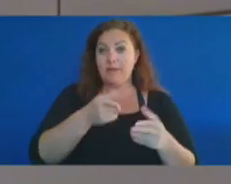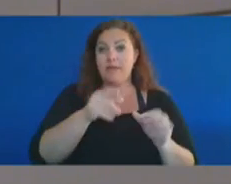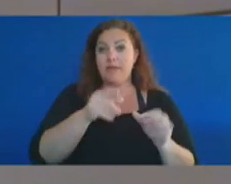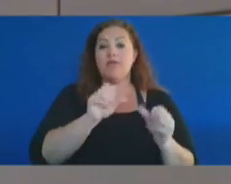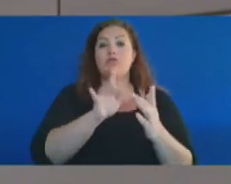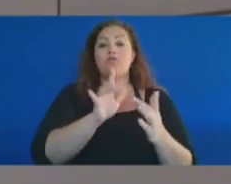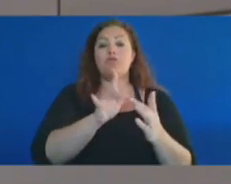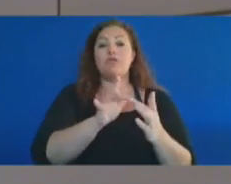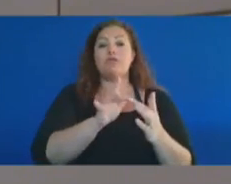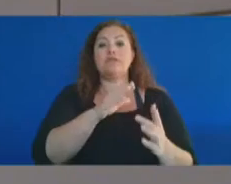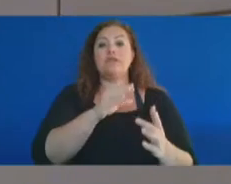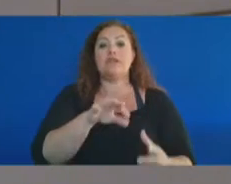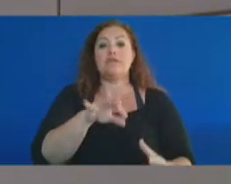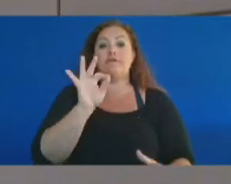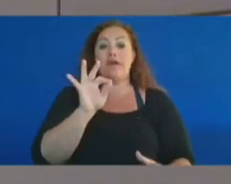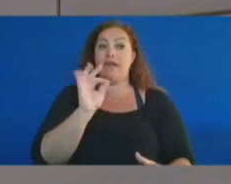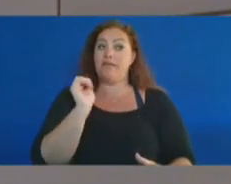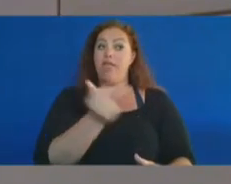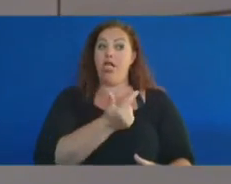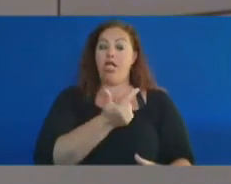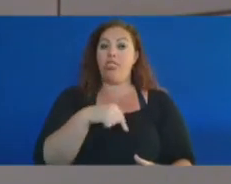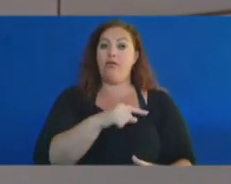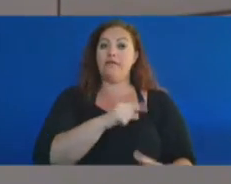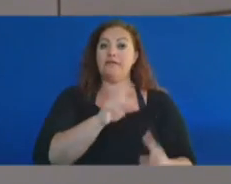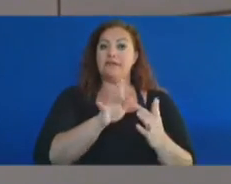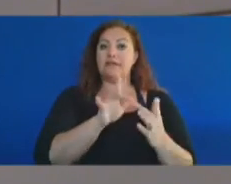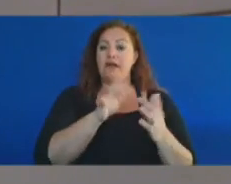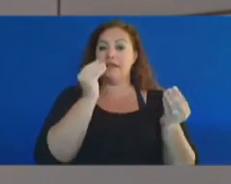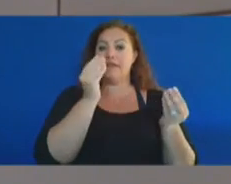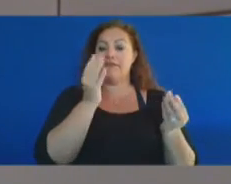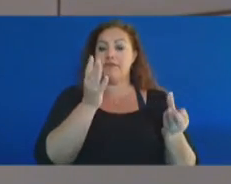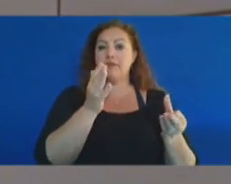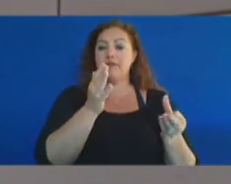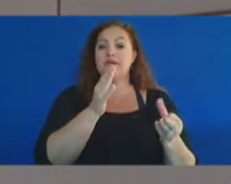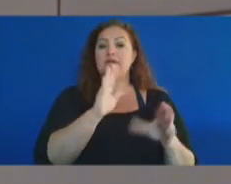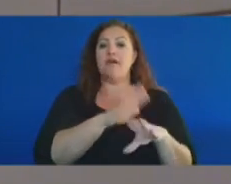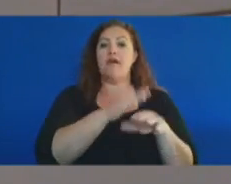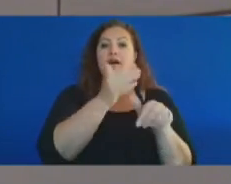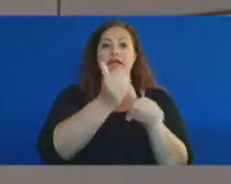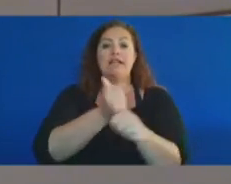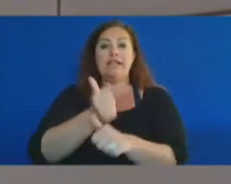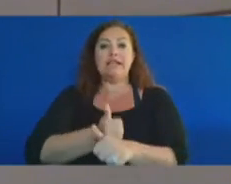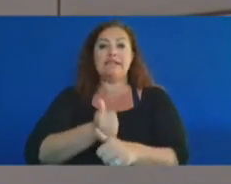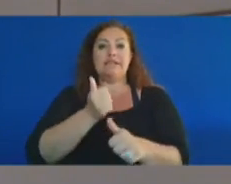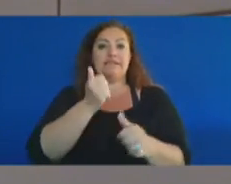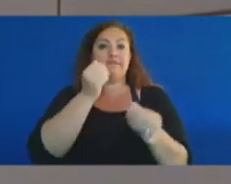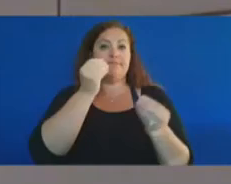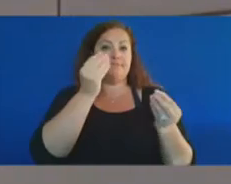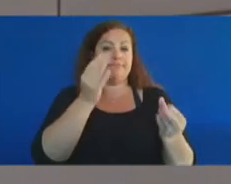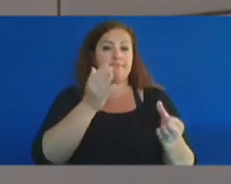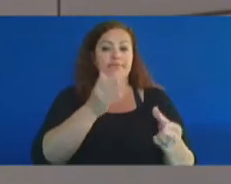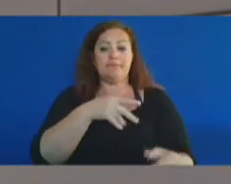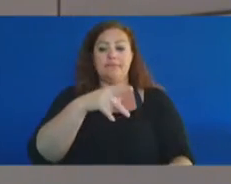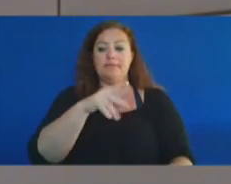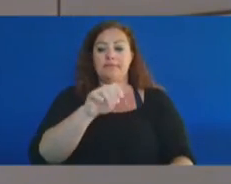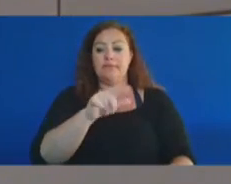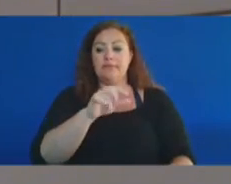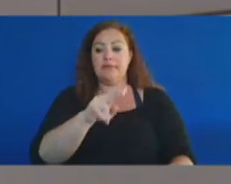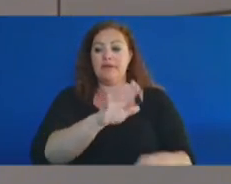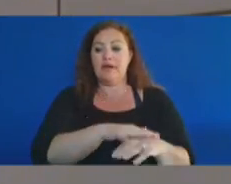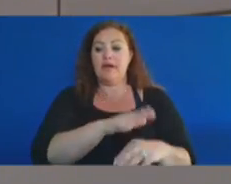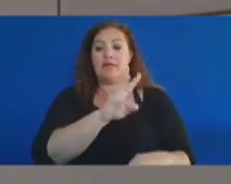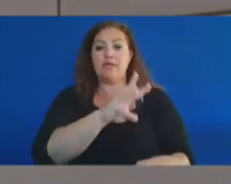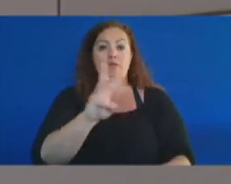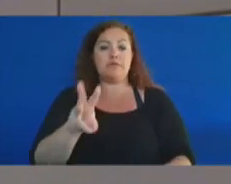find you can reach all of us and find our contact information on each petition and information about each petition on the city's website at Charlotte